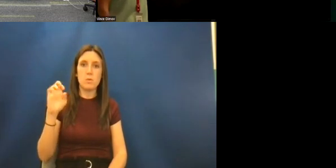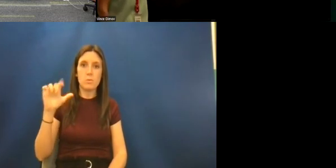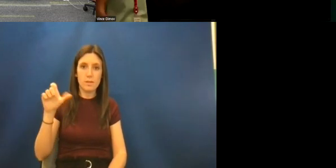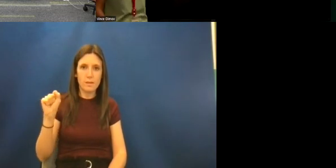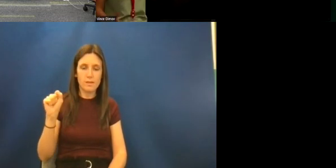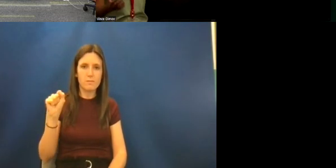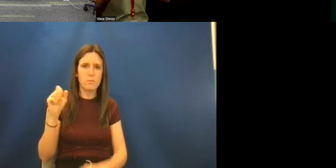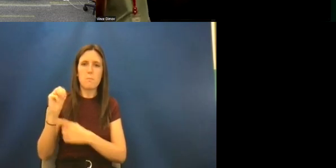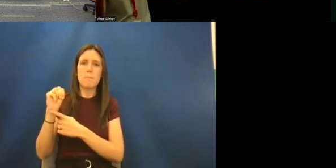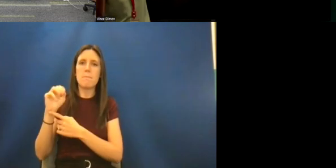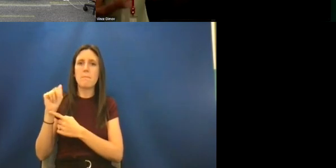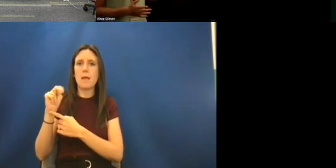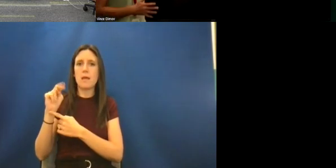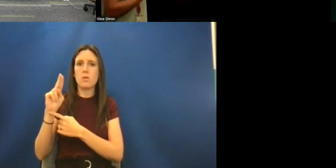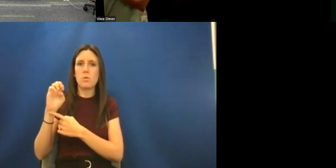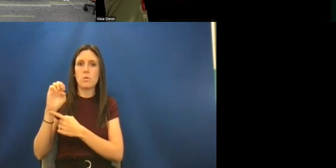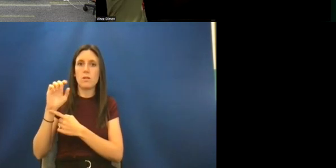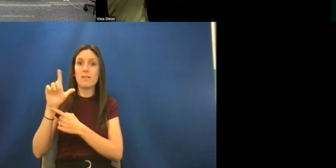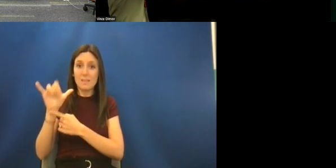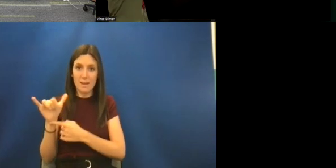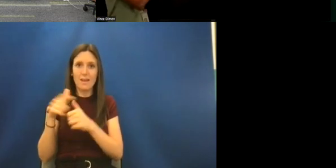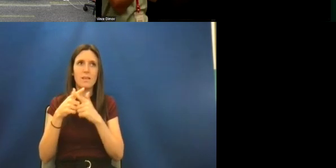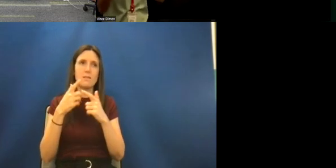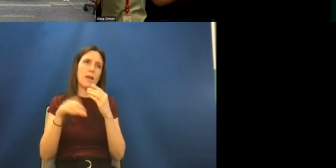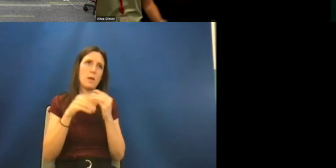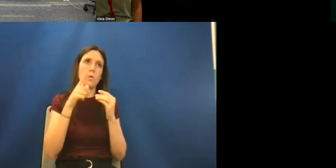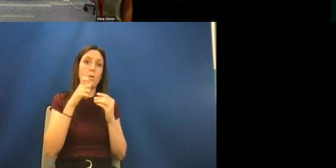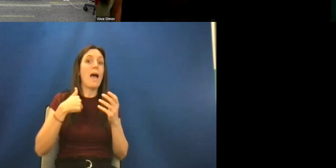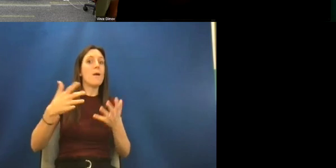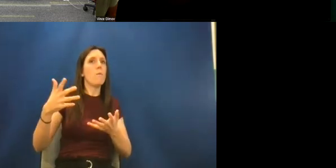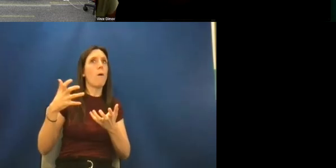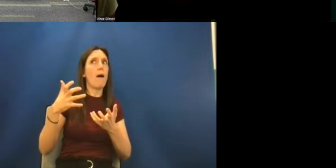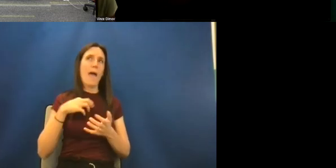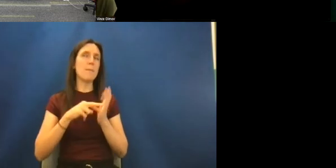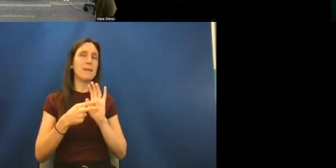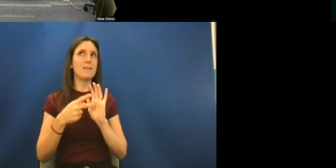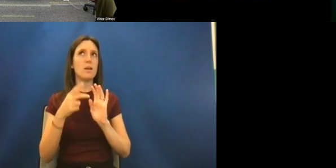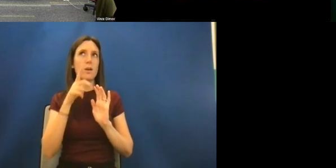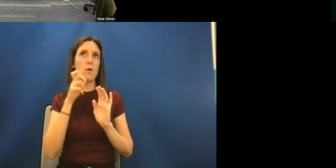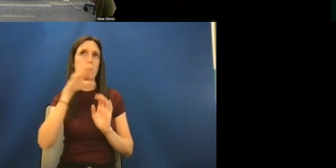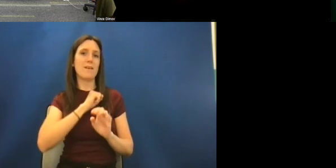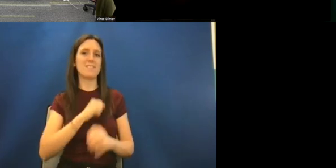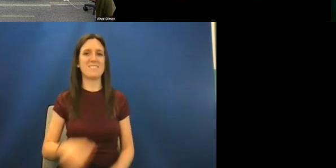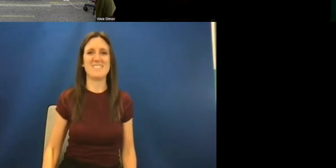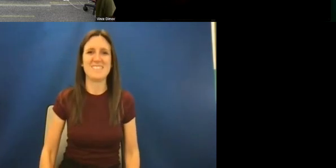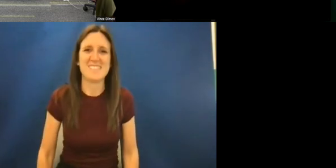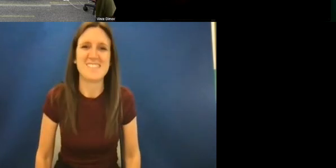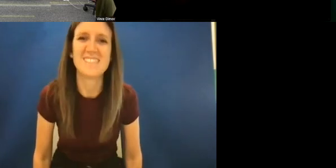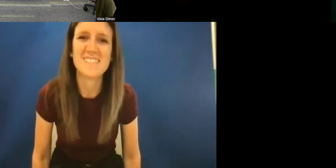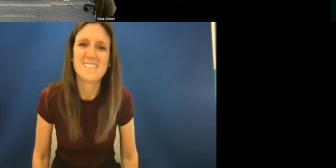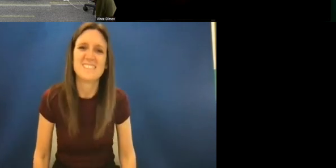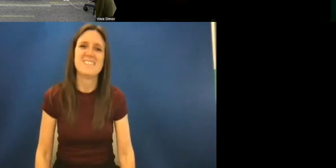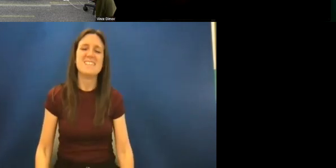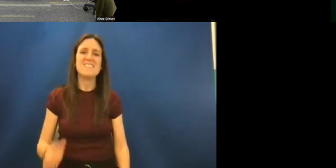put in. Maybe I don't want Vincent, no, Vince. So I who I want. So, I'm